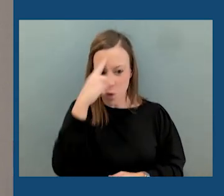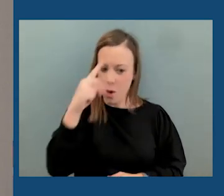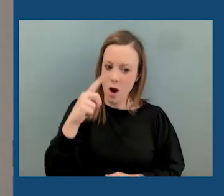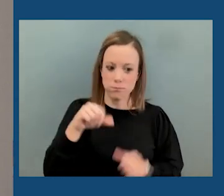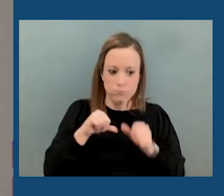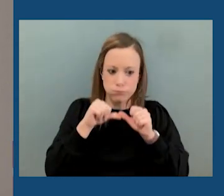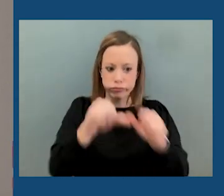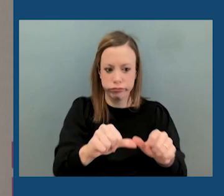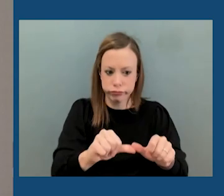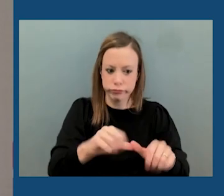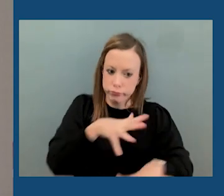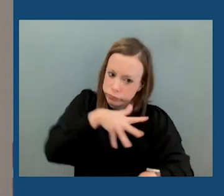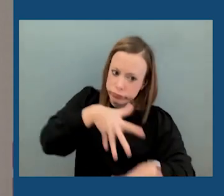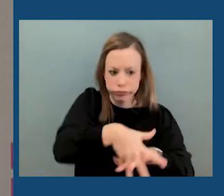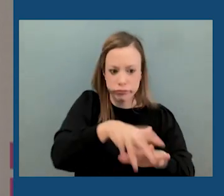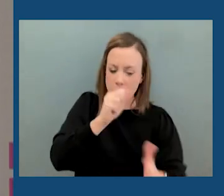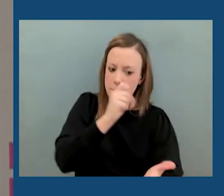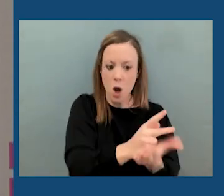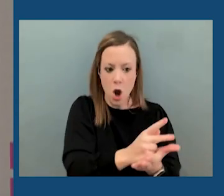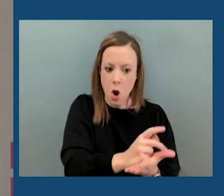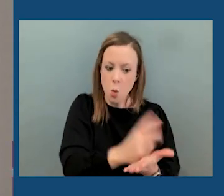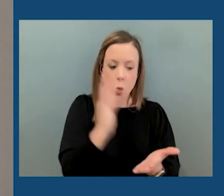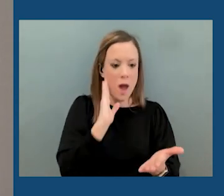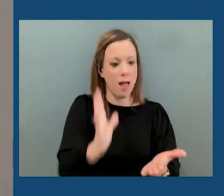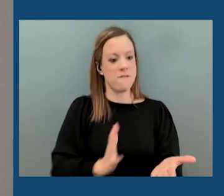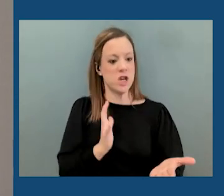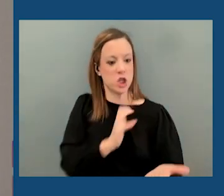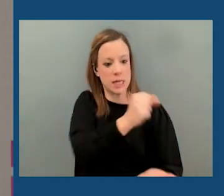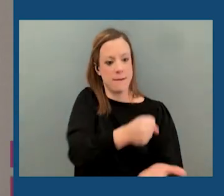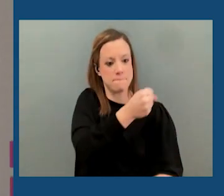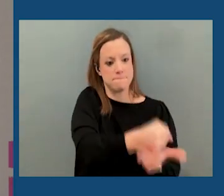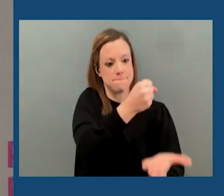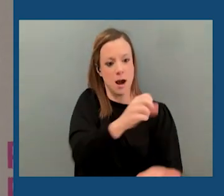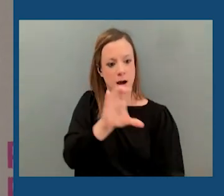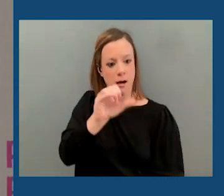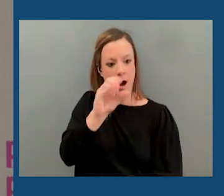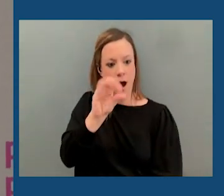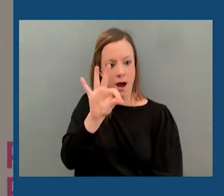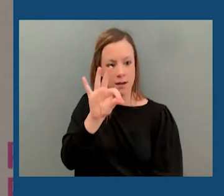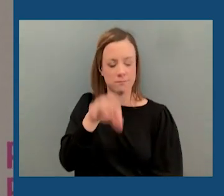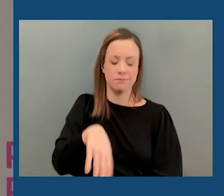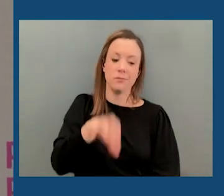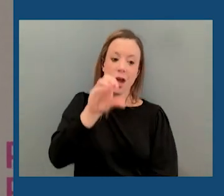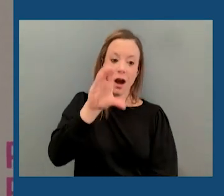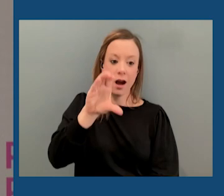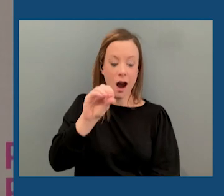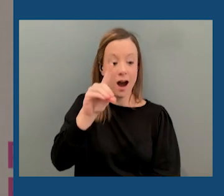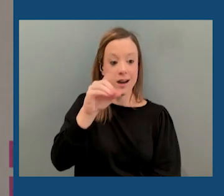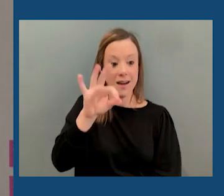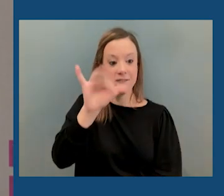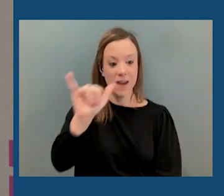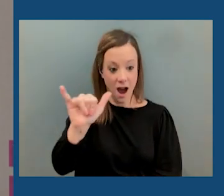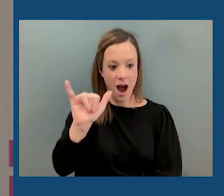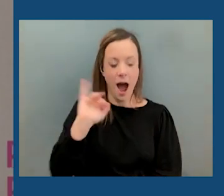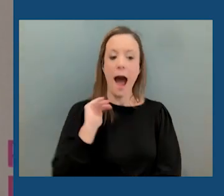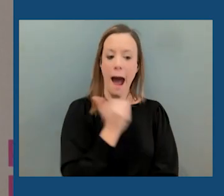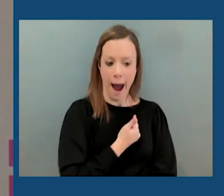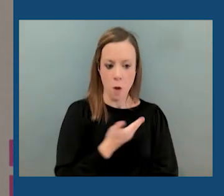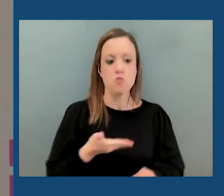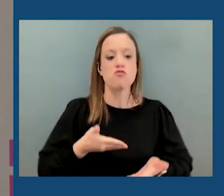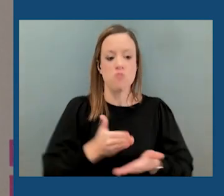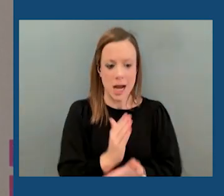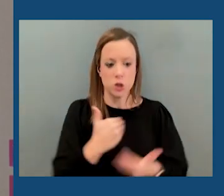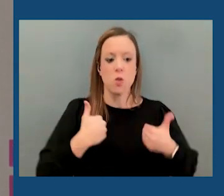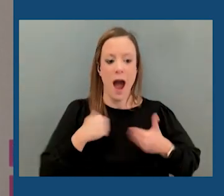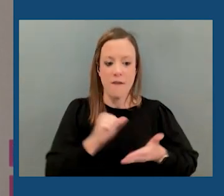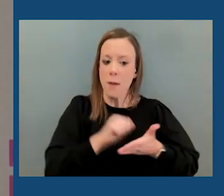will codify our rights to having an abortion right here in New